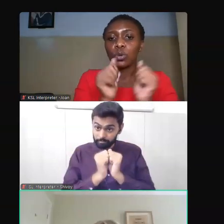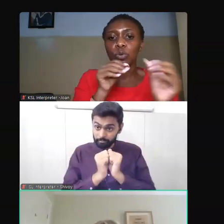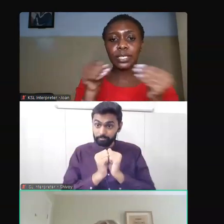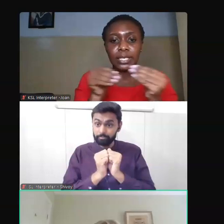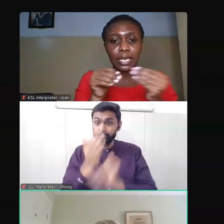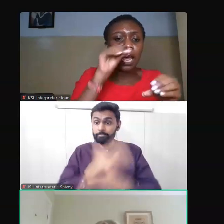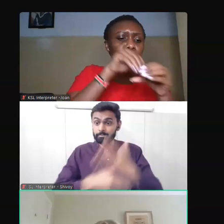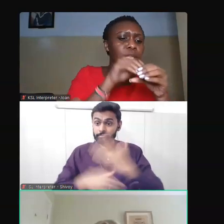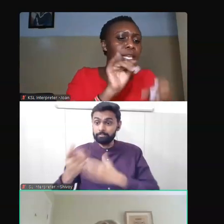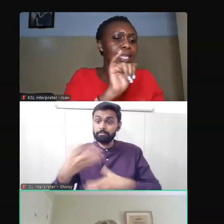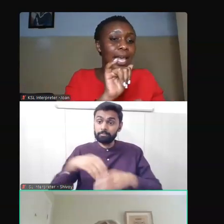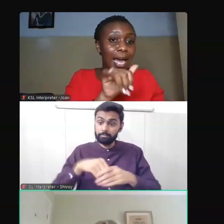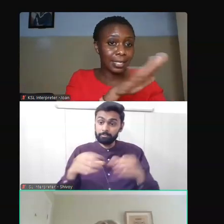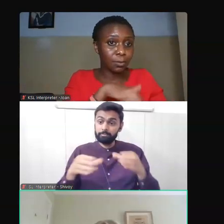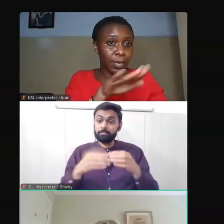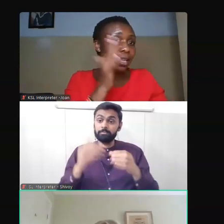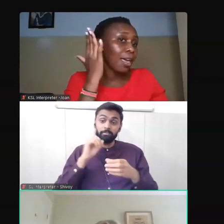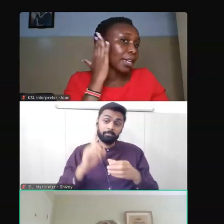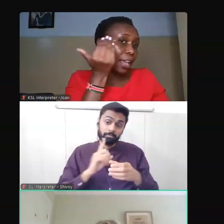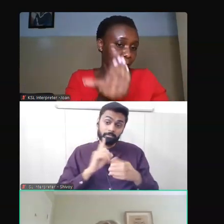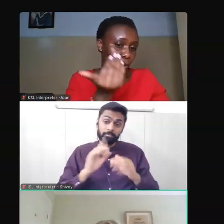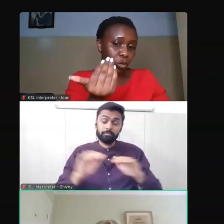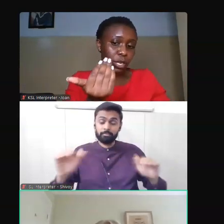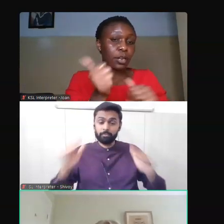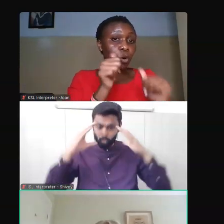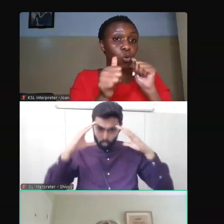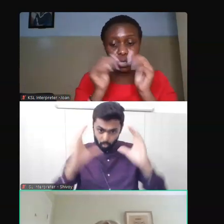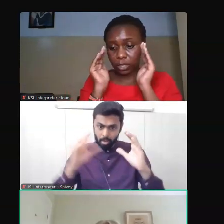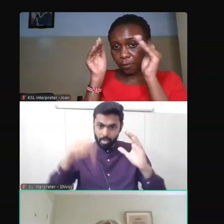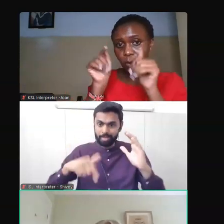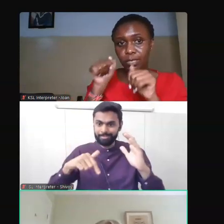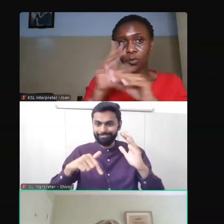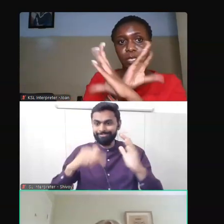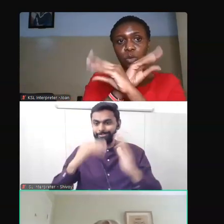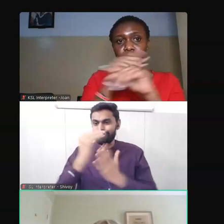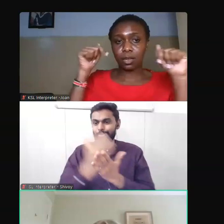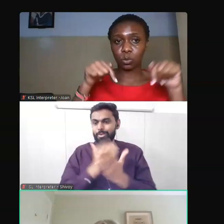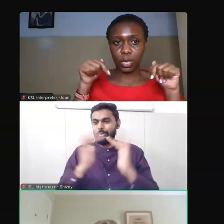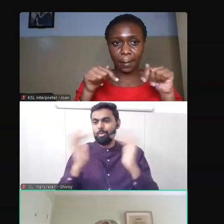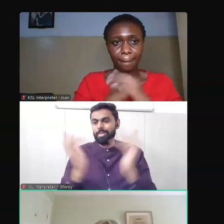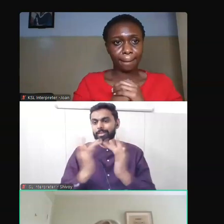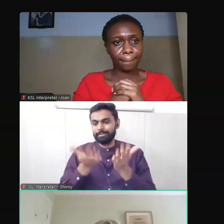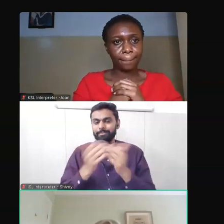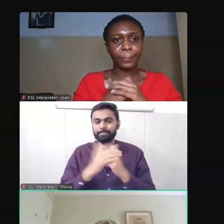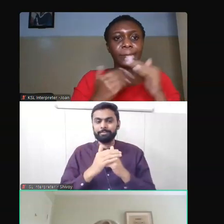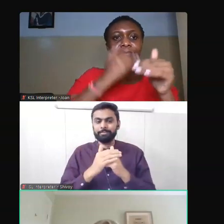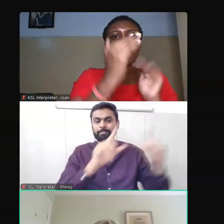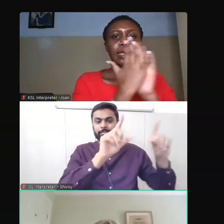within that group, deaf children, which will be a focus of this webinar today. Next slide,